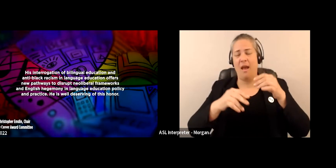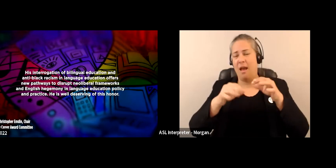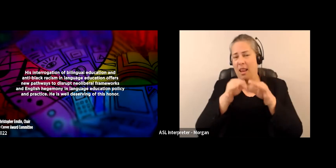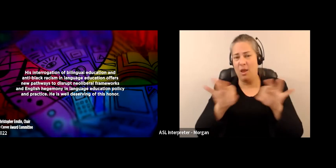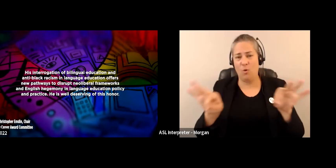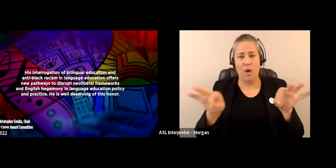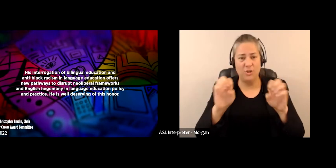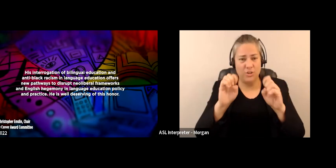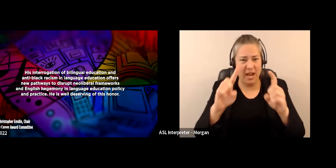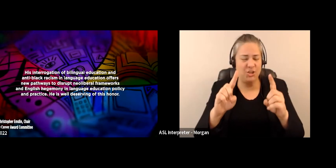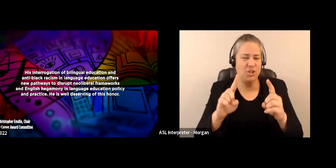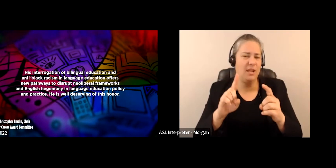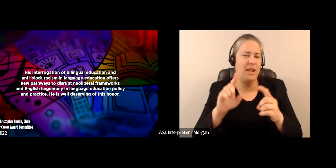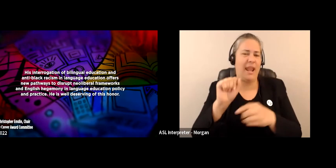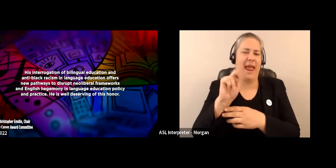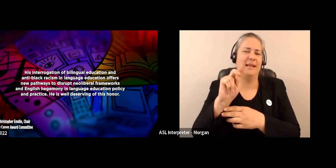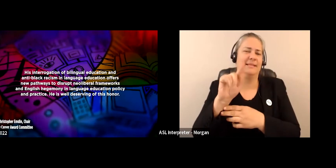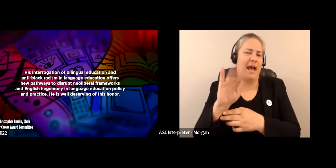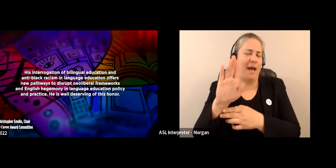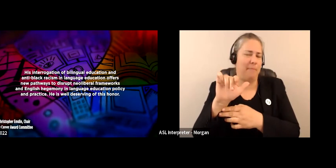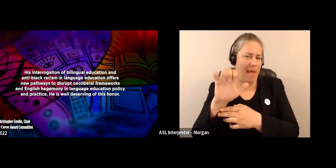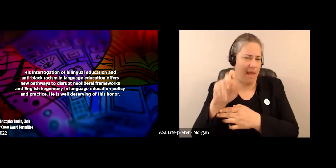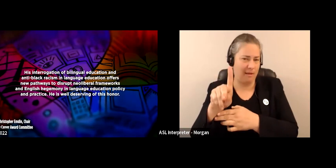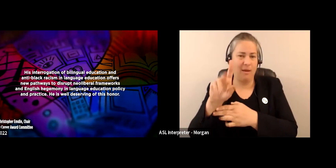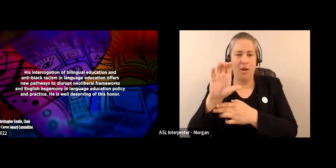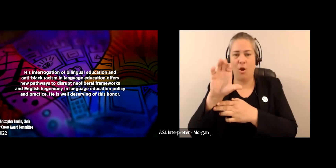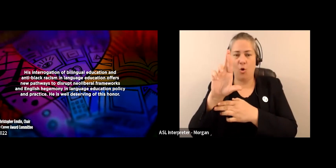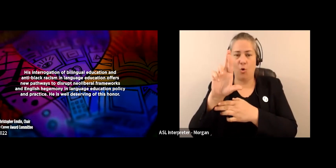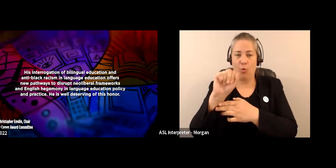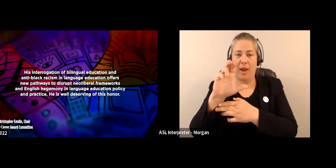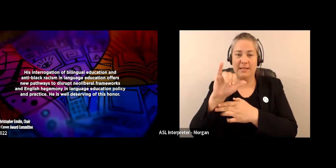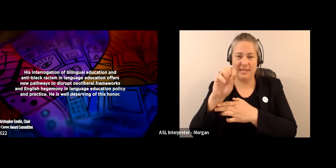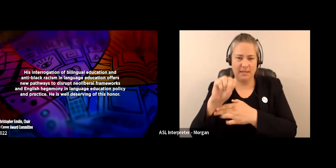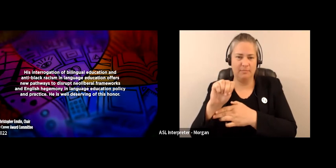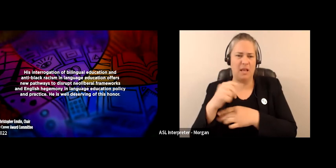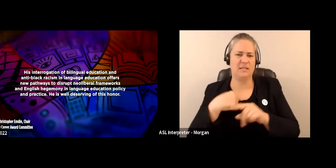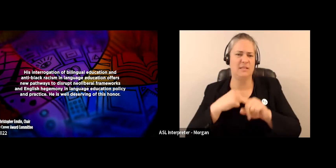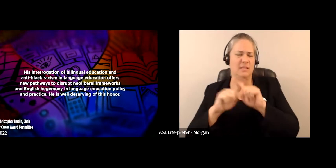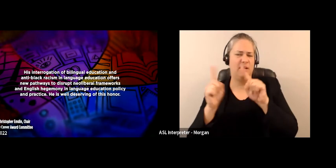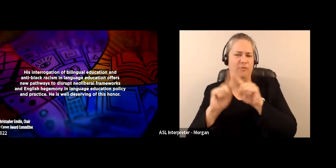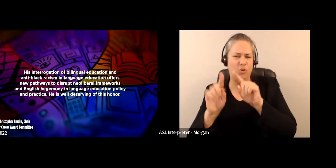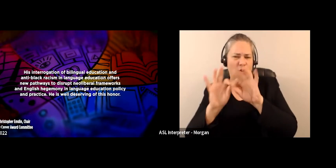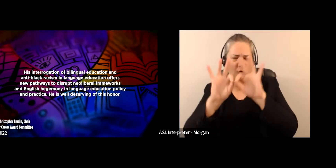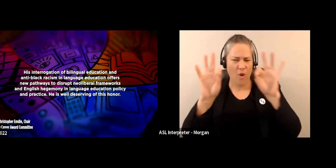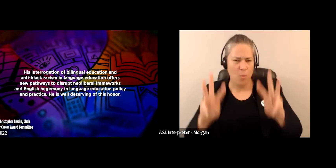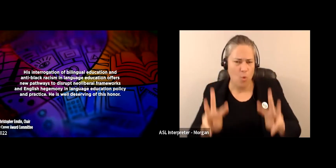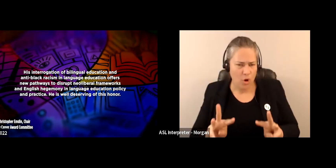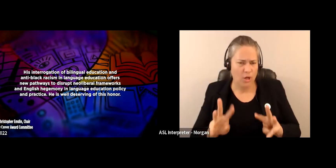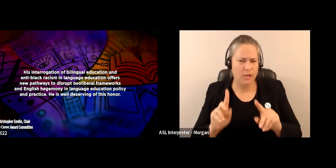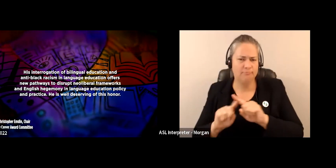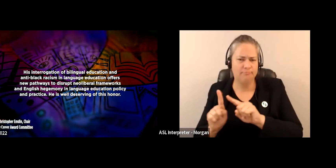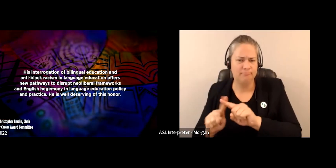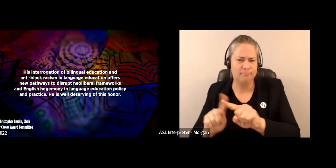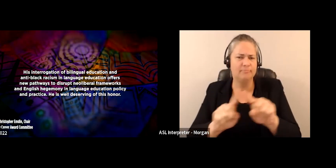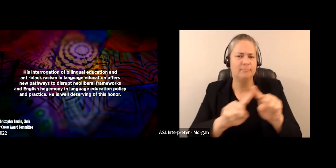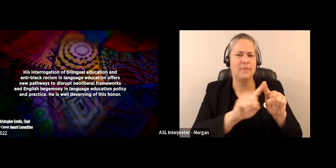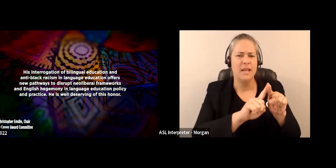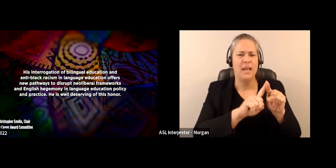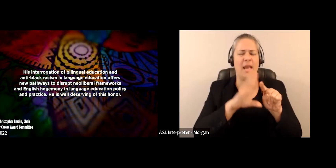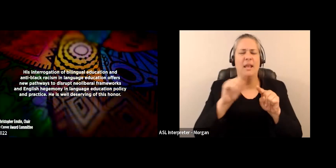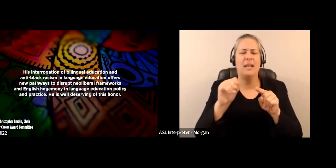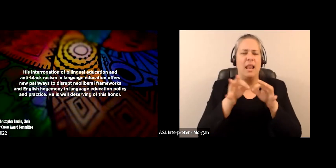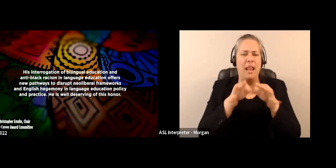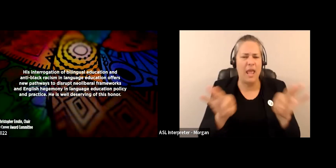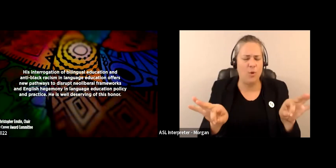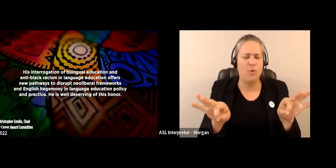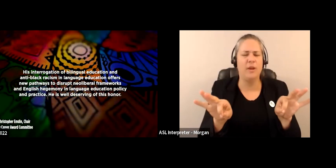language education offers new pathways to disrupt neoliberal frameworks and English hegemony in language education policy